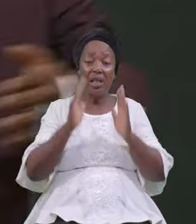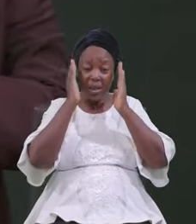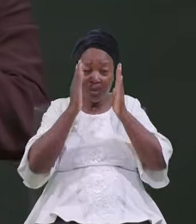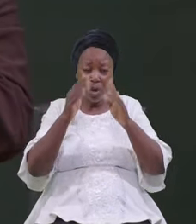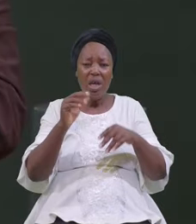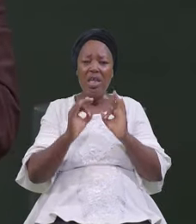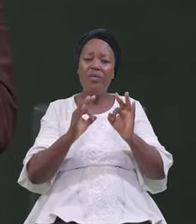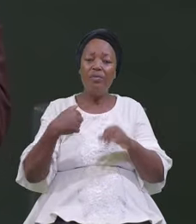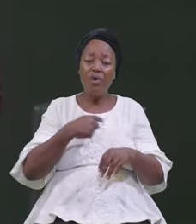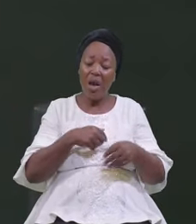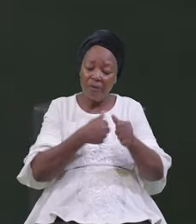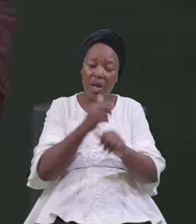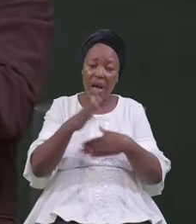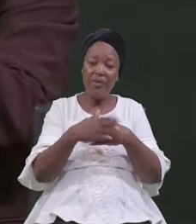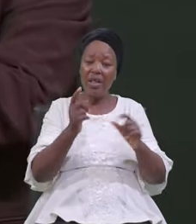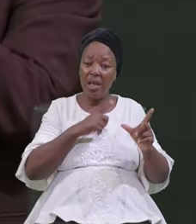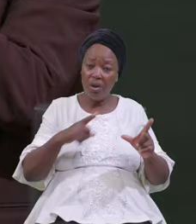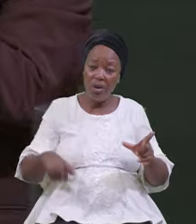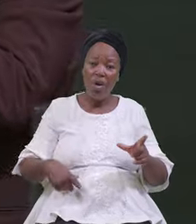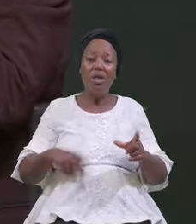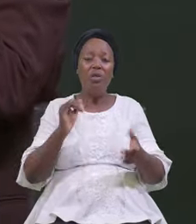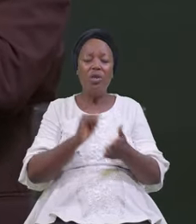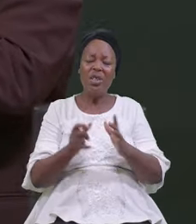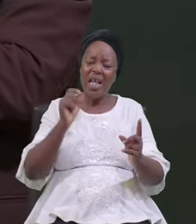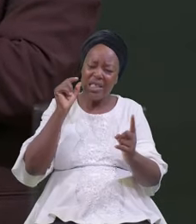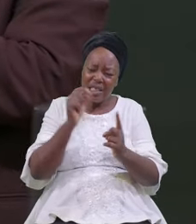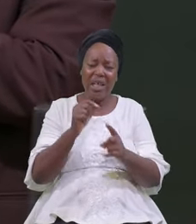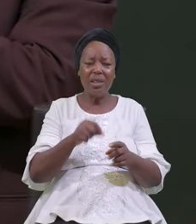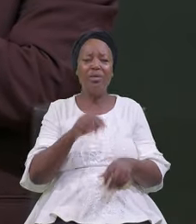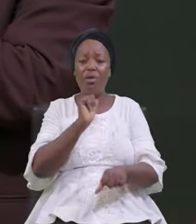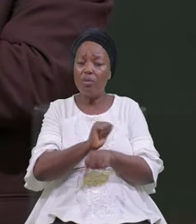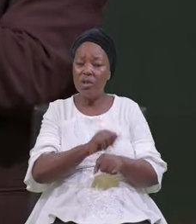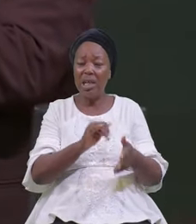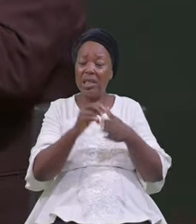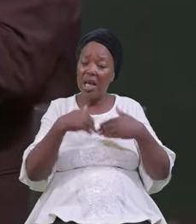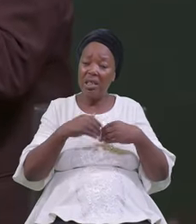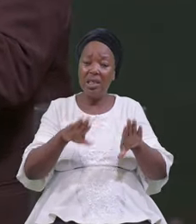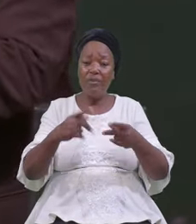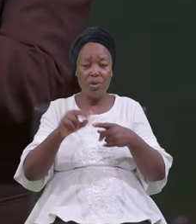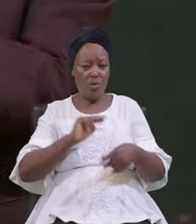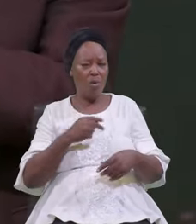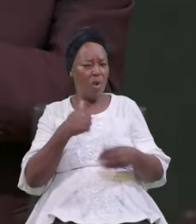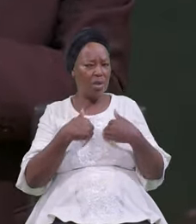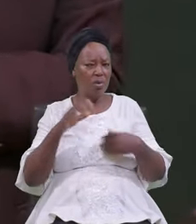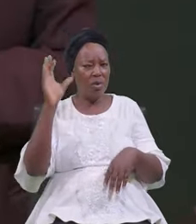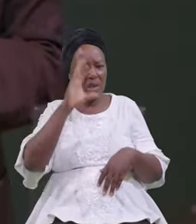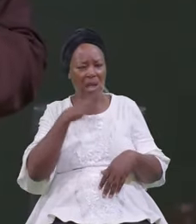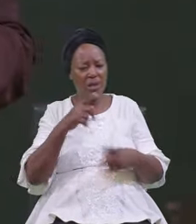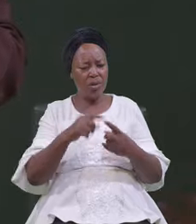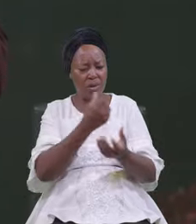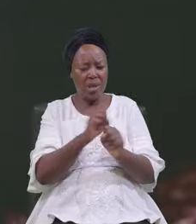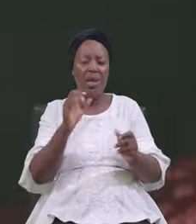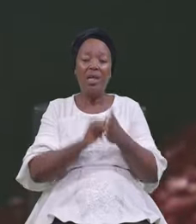we are following after the Lord, exact the same commission he has given unto us, we're to seek and we're to save